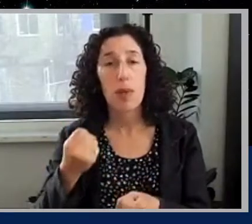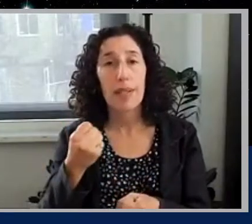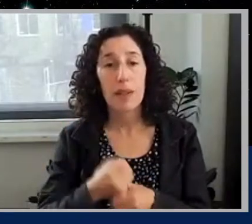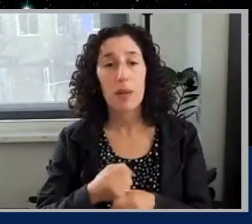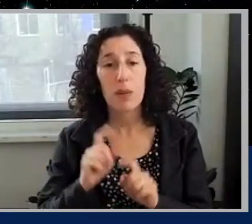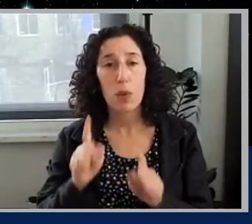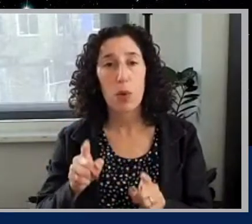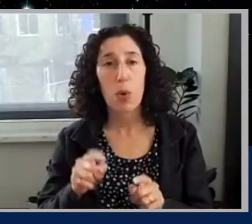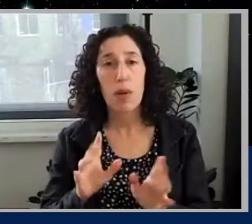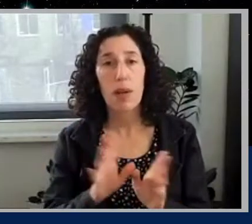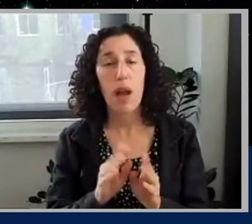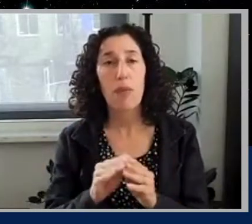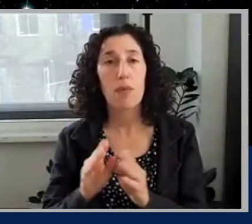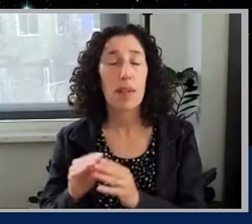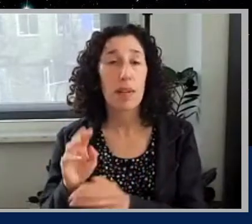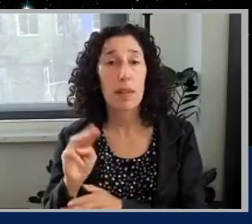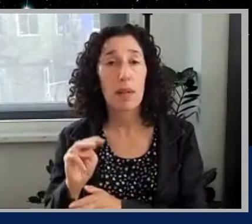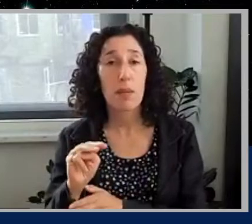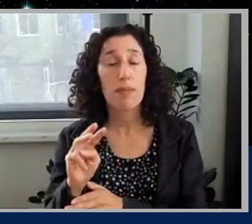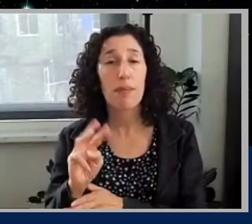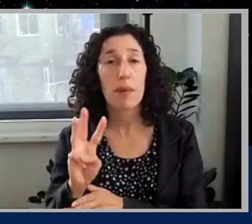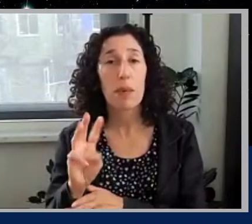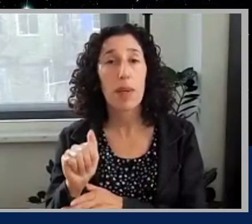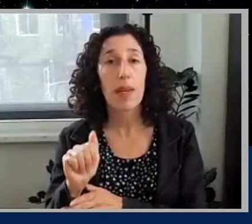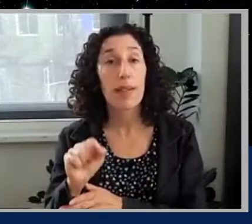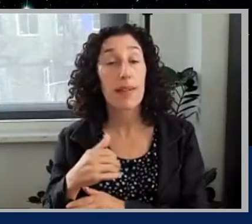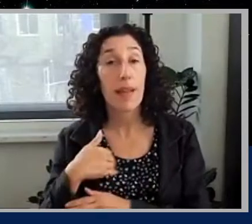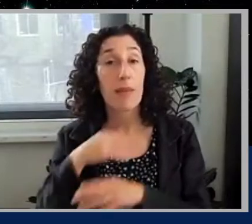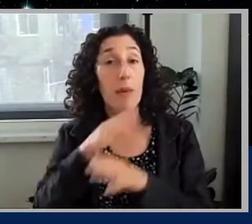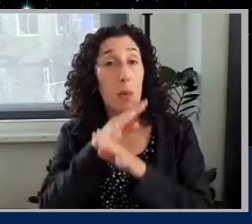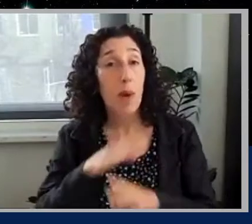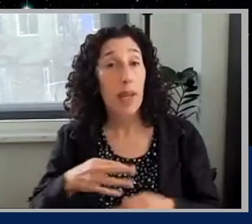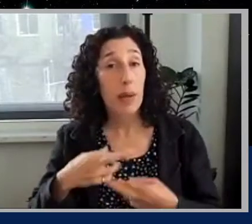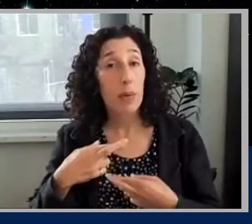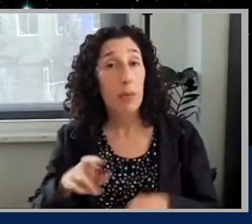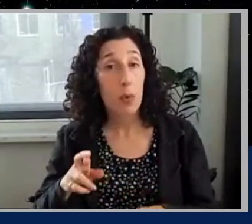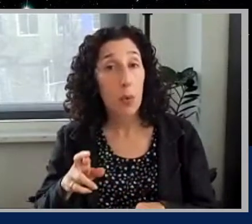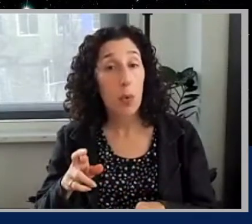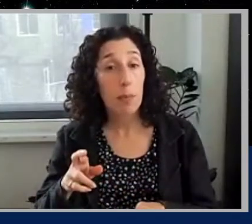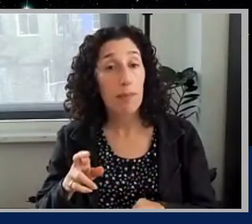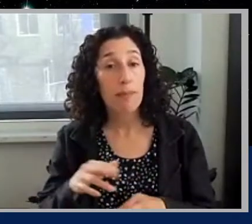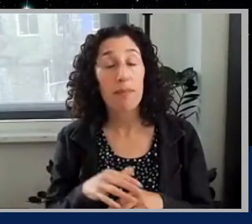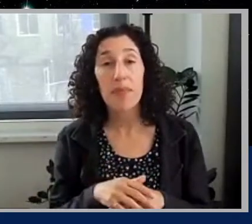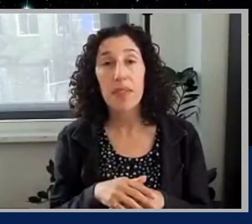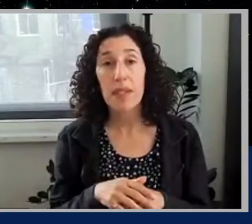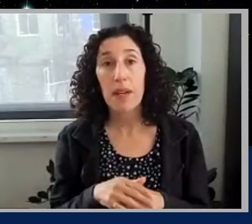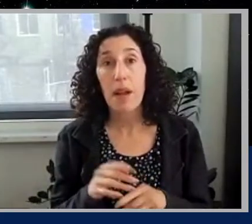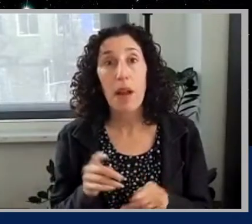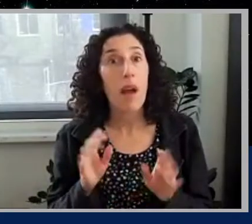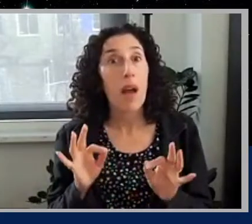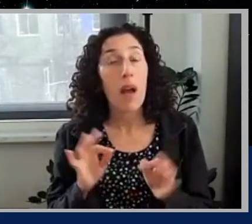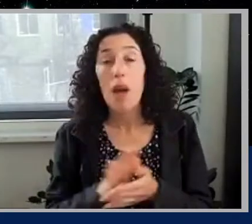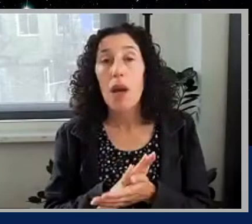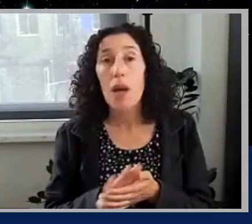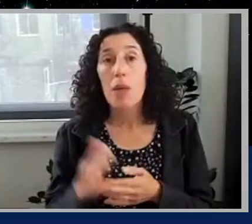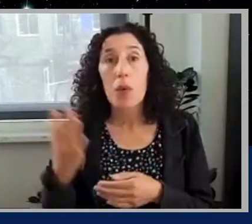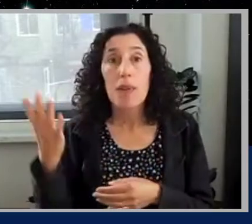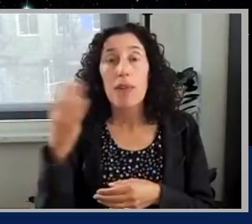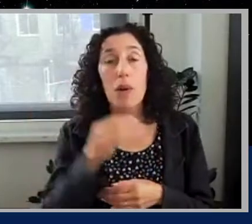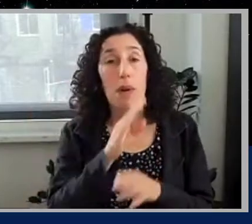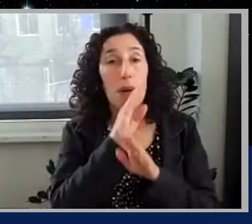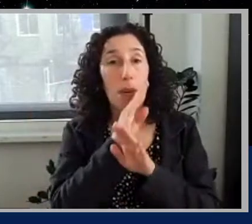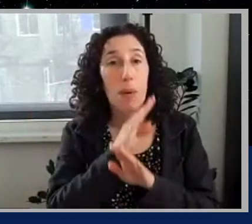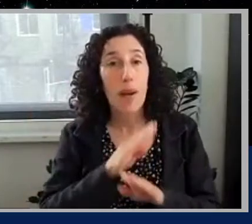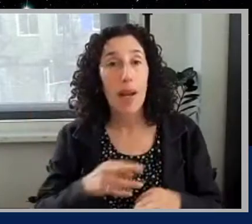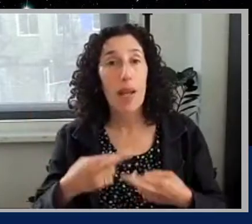AAS also having like the quiet room available, which is something I never would have asked for, but I